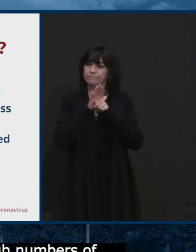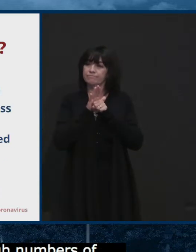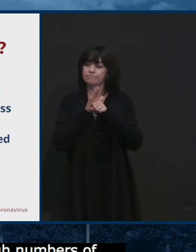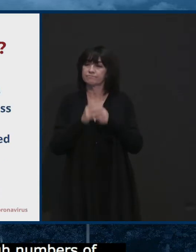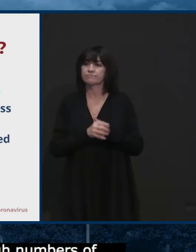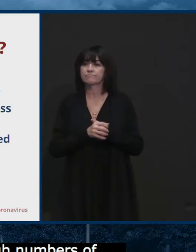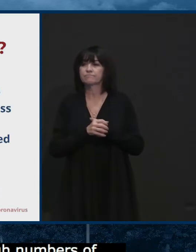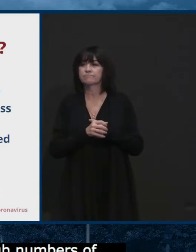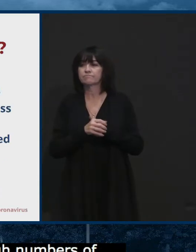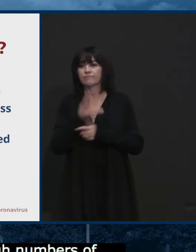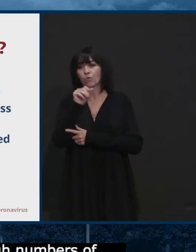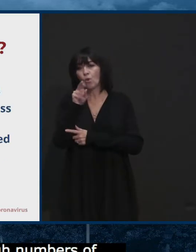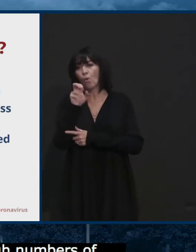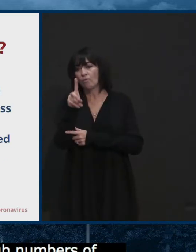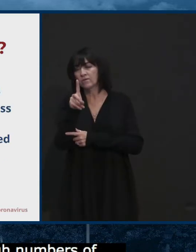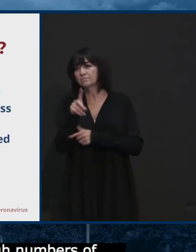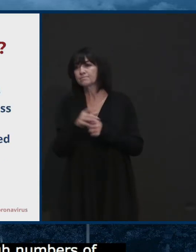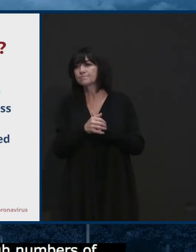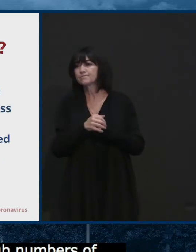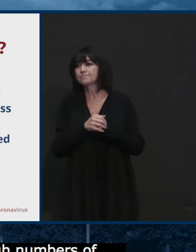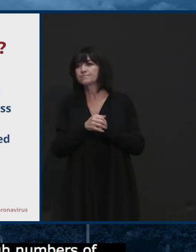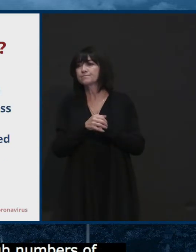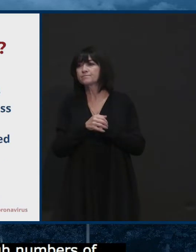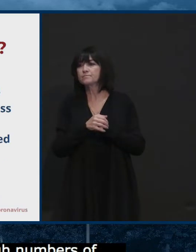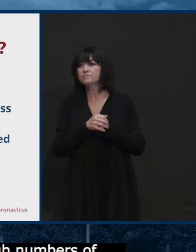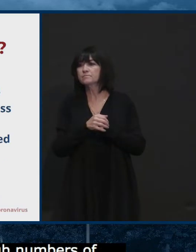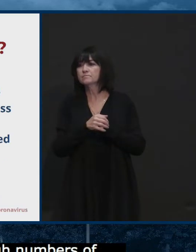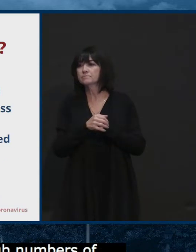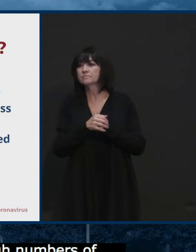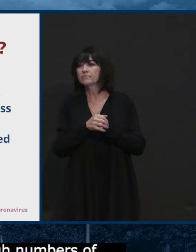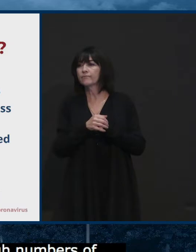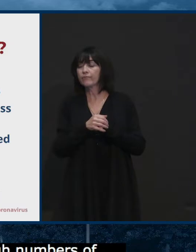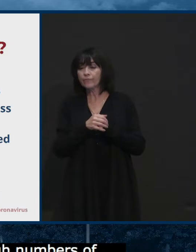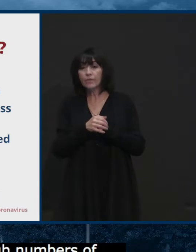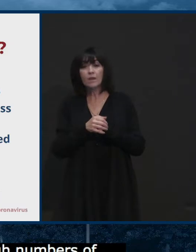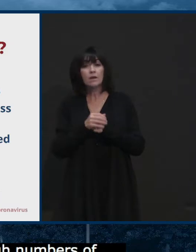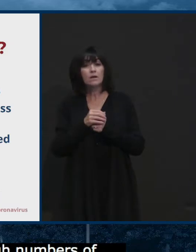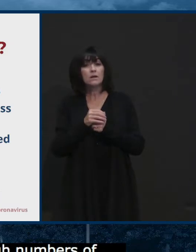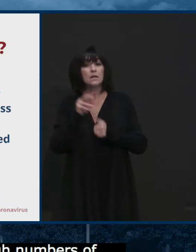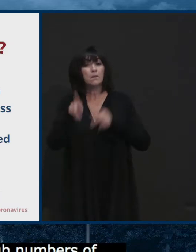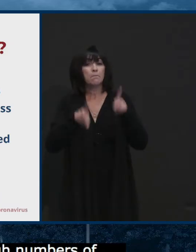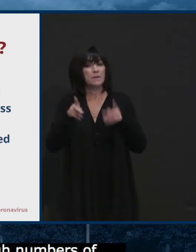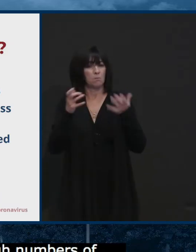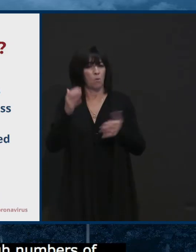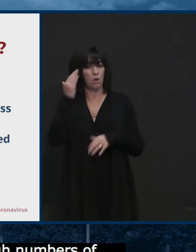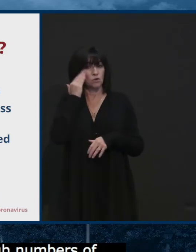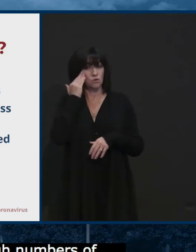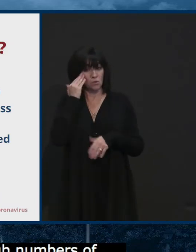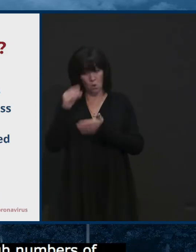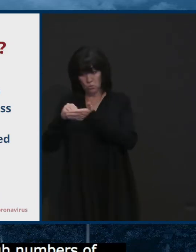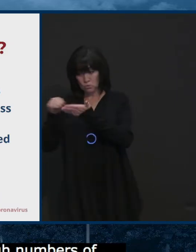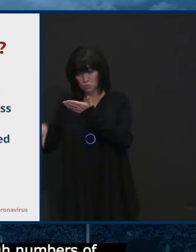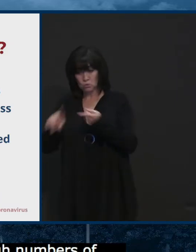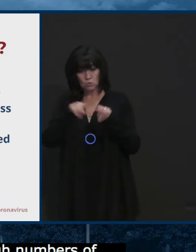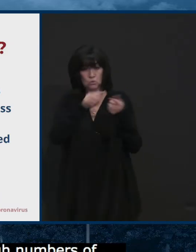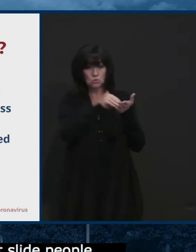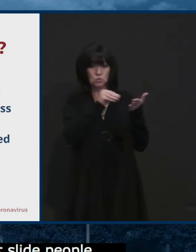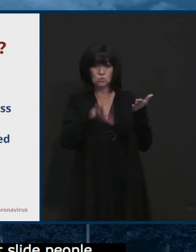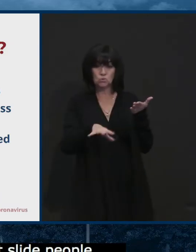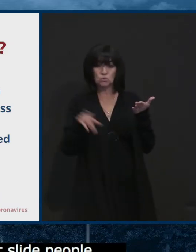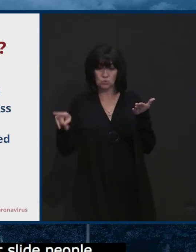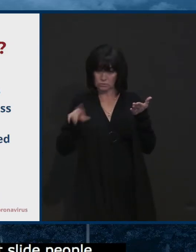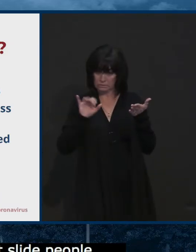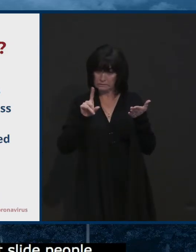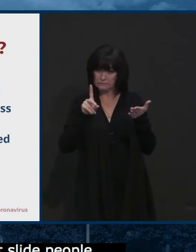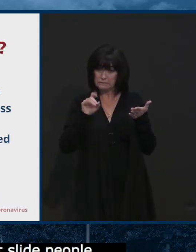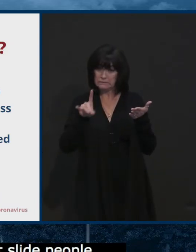slide, people want to know how much, spread are we seeing between students? And we've only seen two examples that